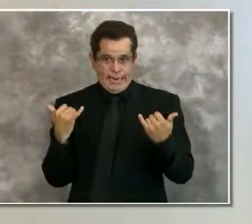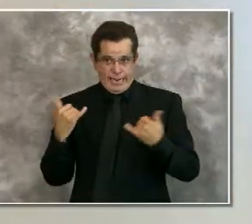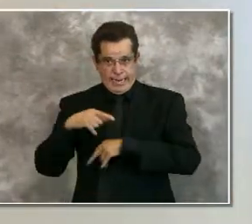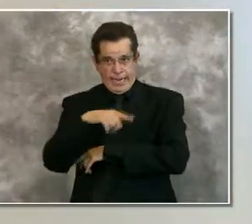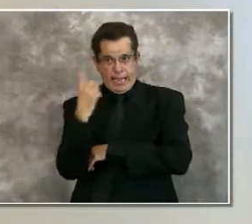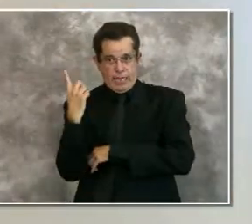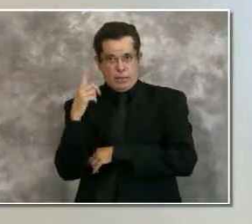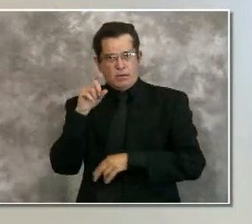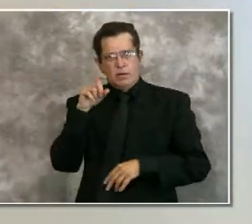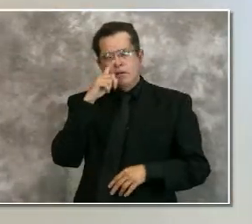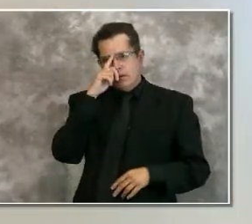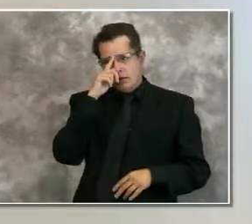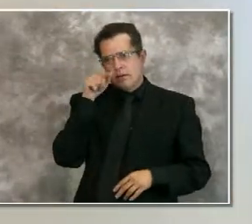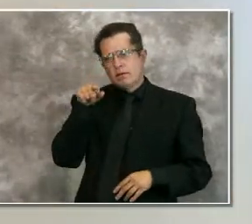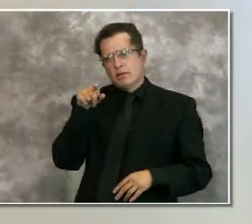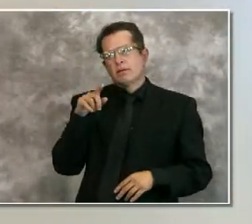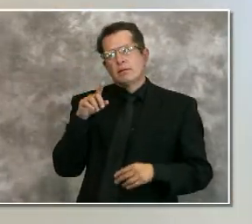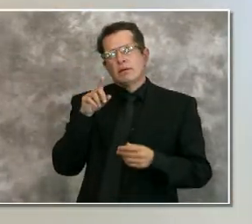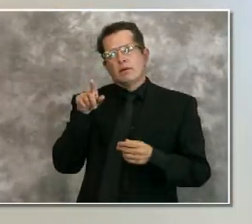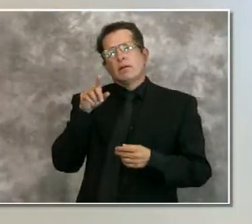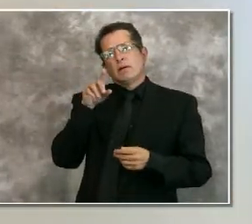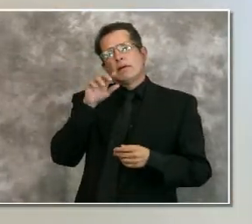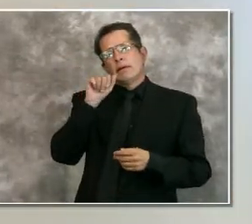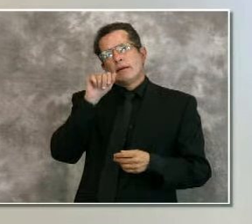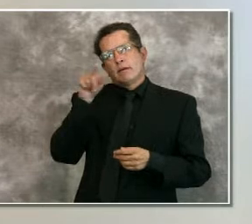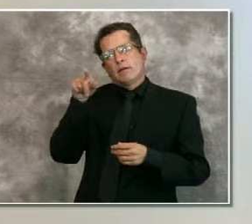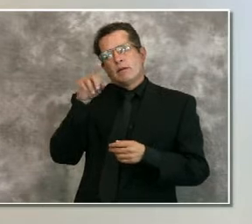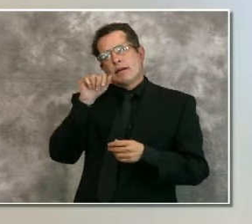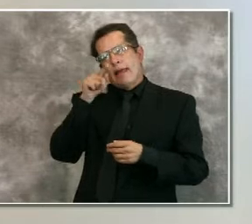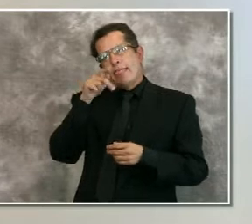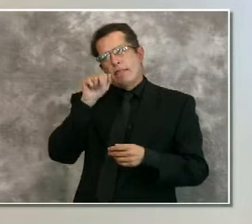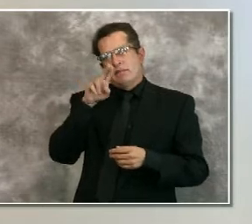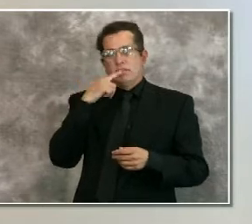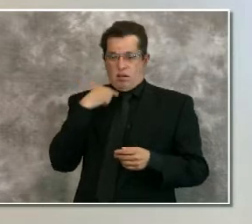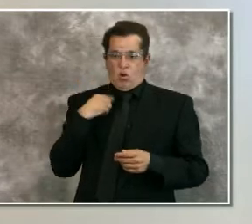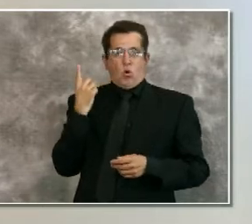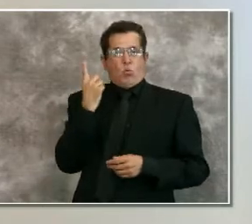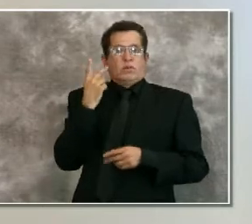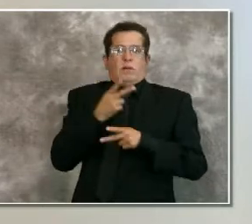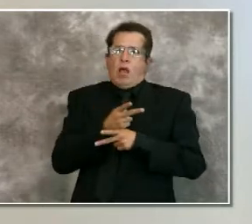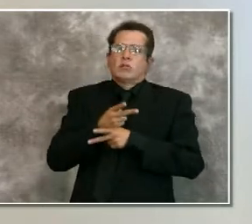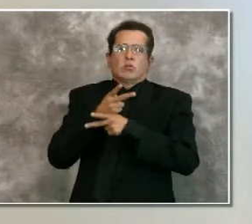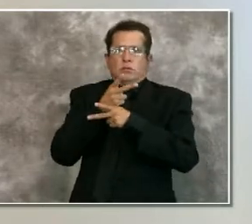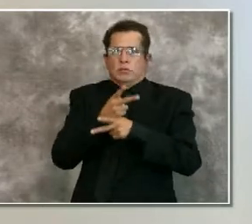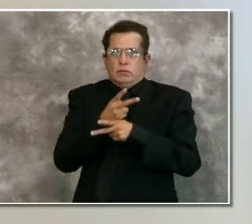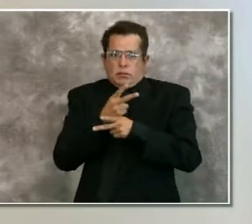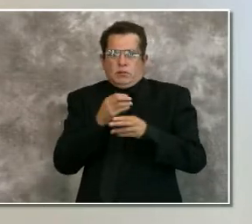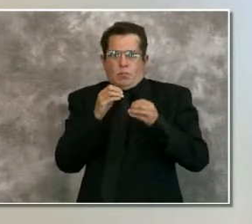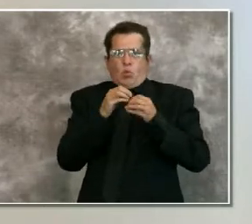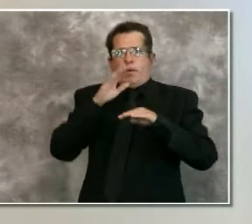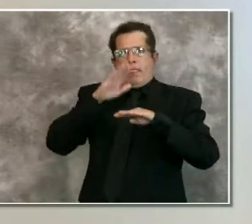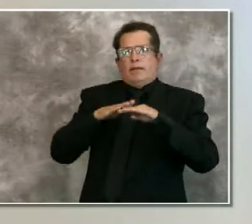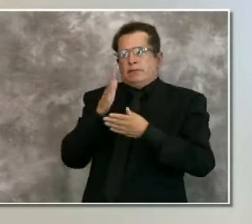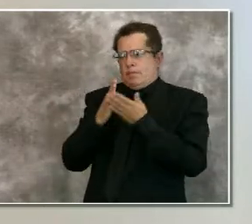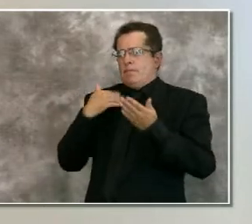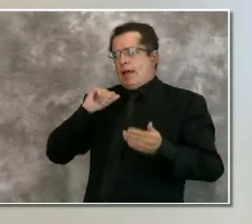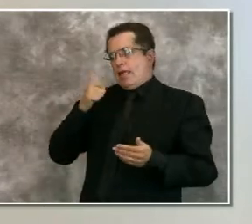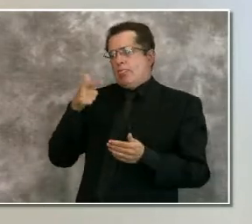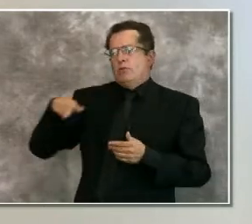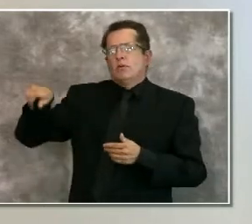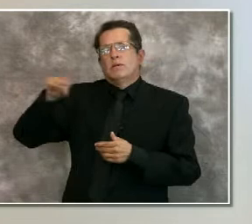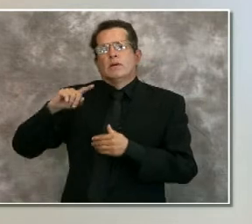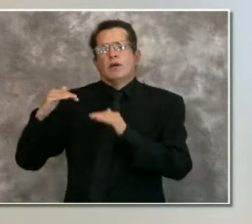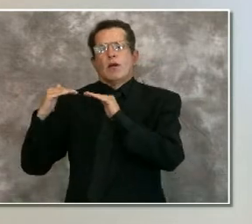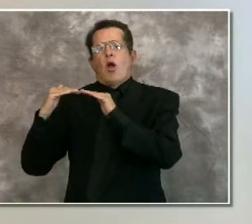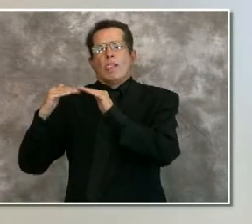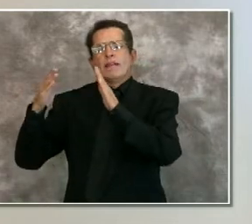Well, I've always been on the more cautious side throughout the duration of this, certainly than a few of my colleagues, in